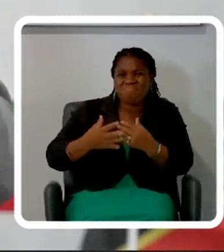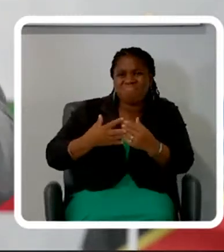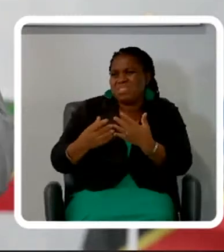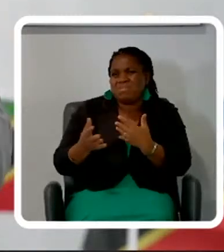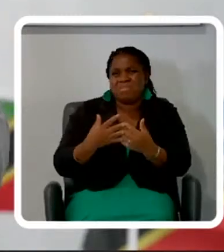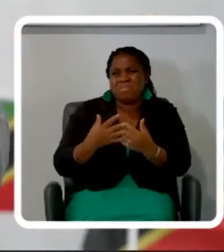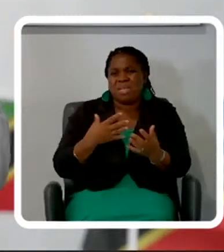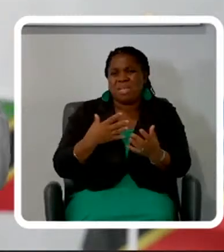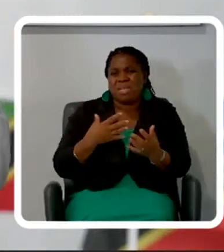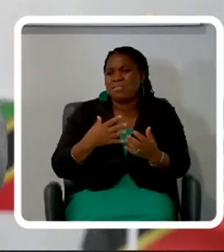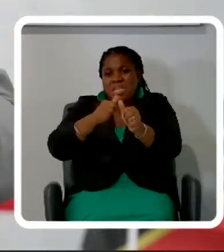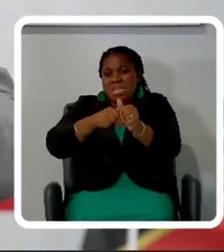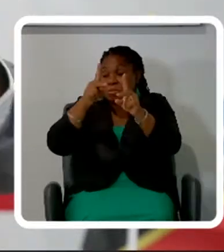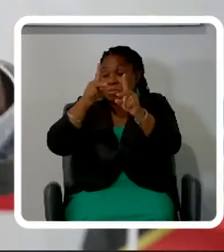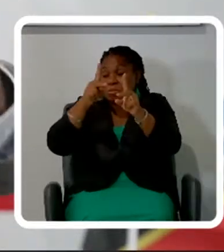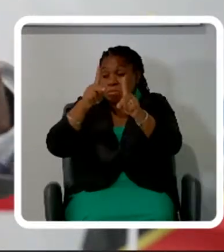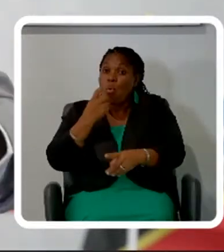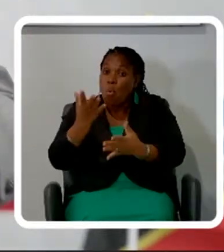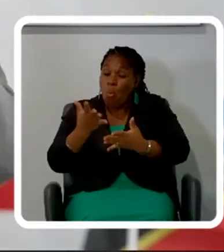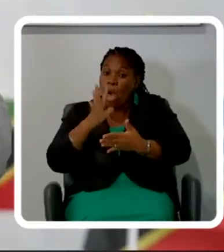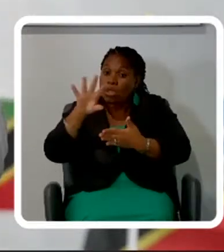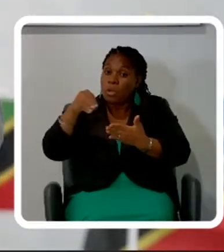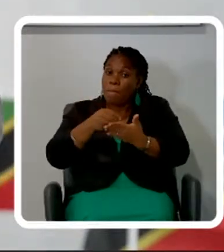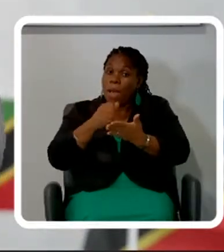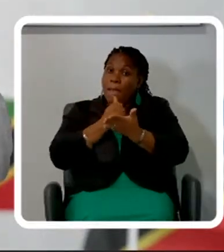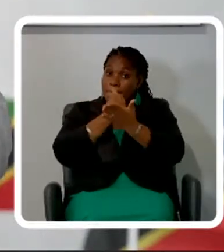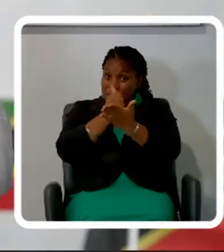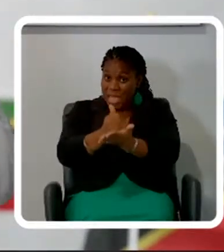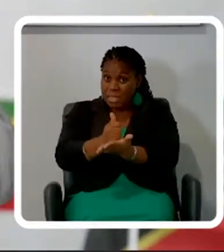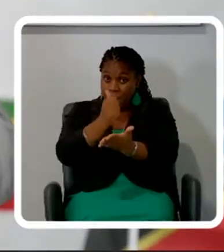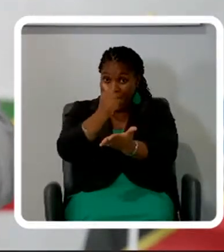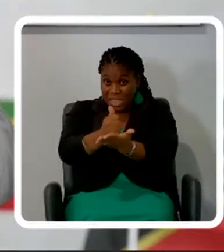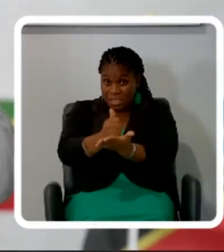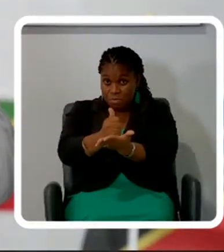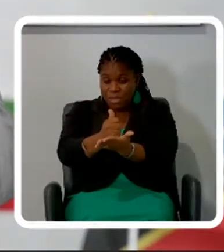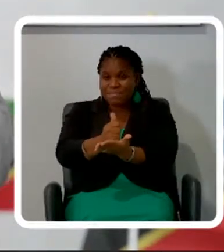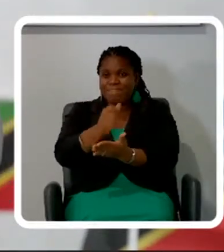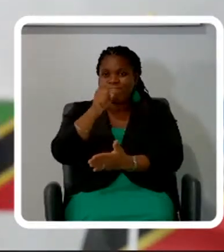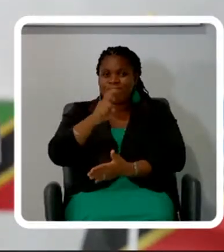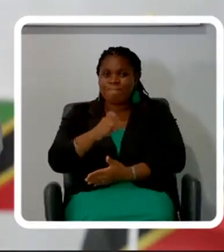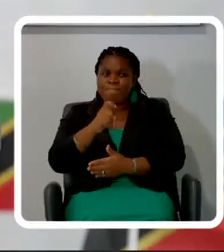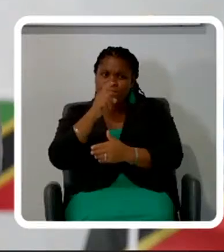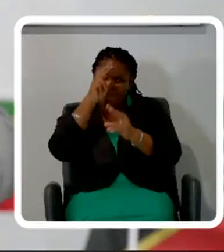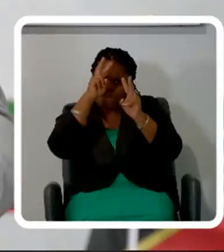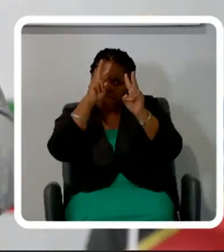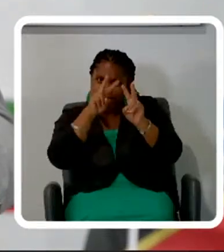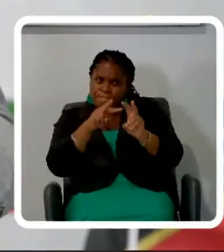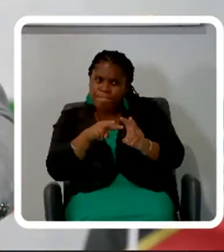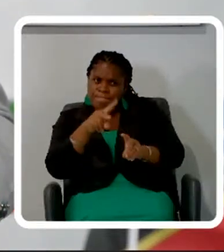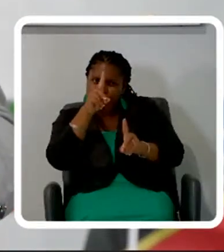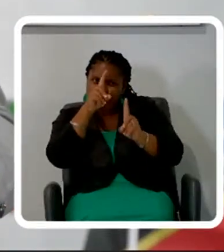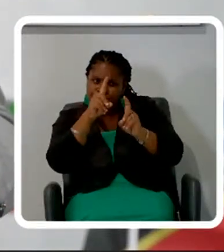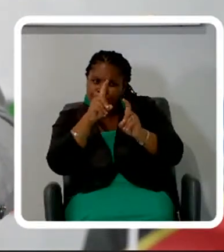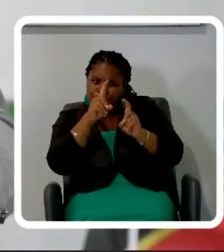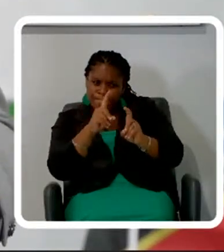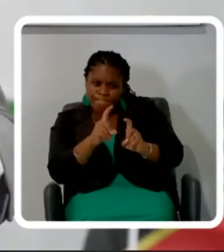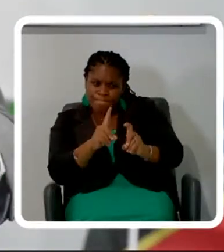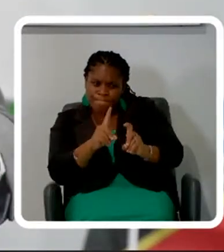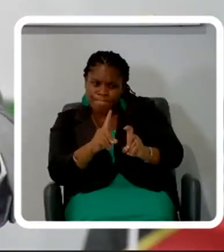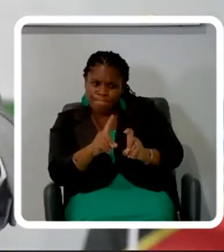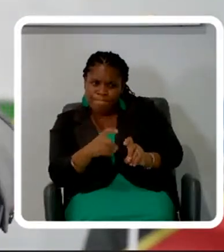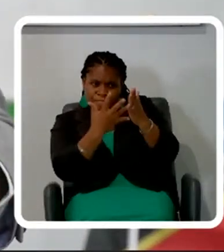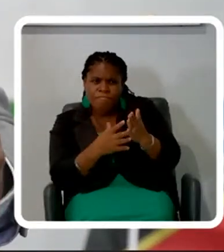That each person who wants to participate must undergo strict due diligence